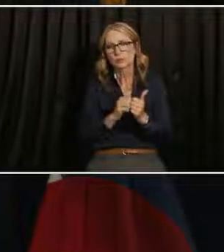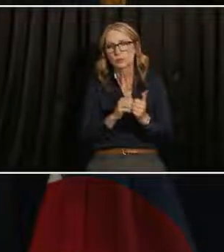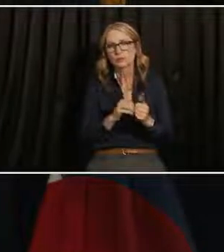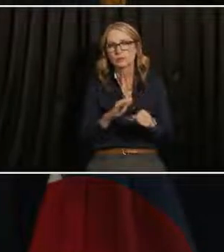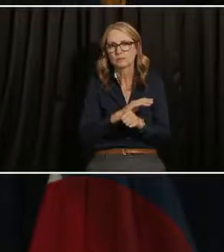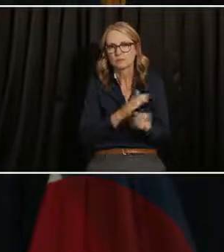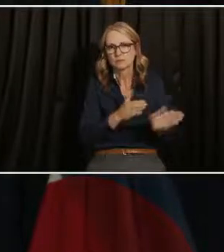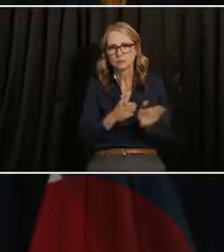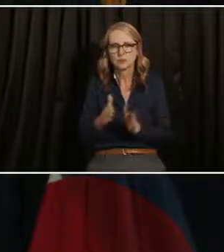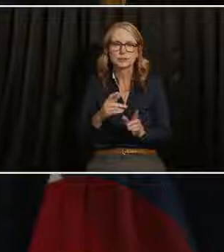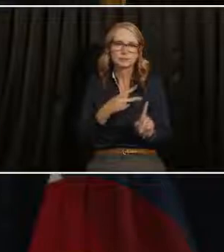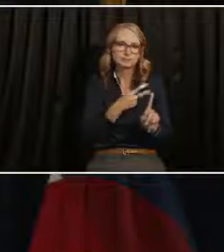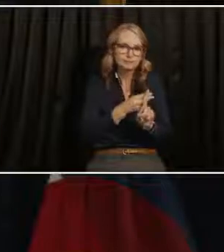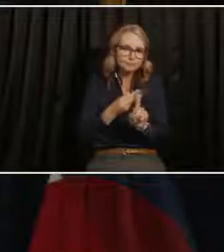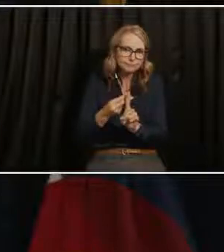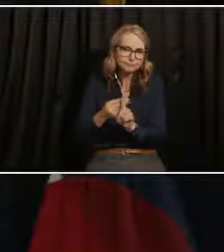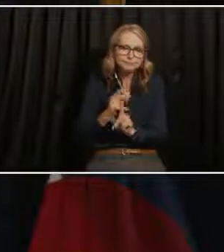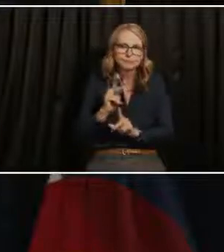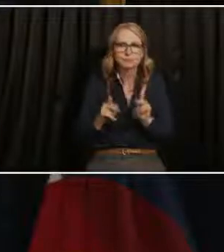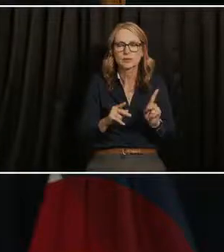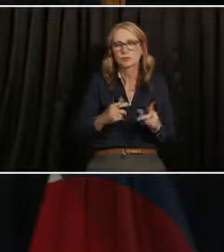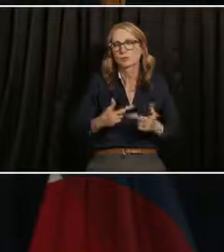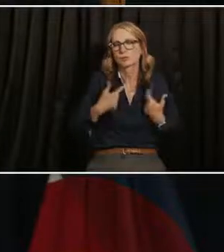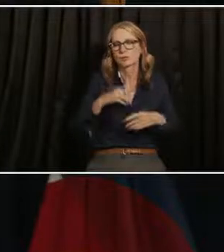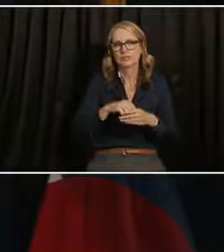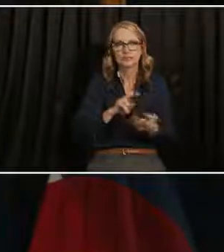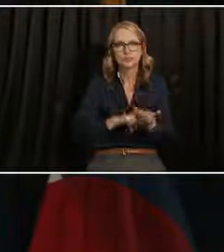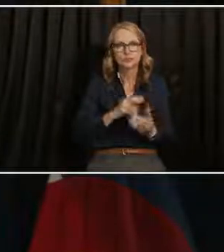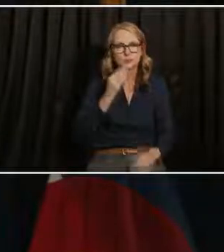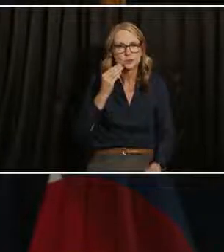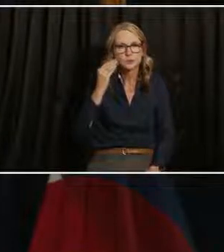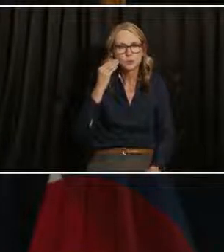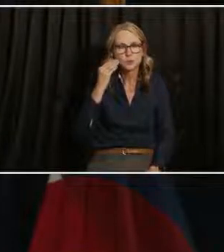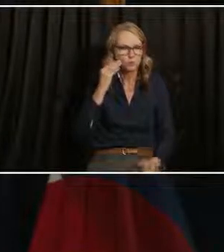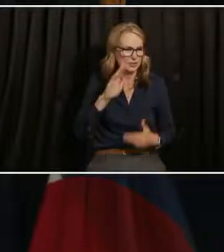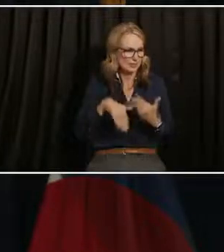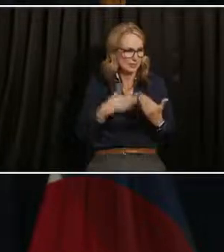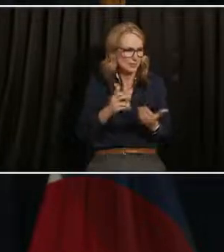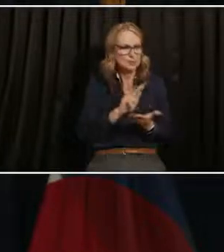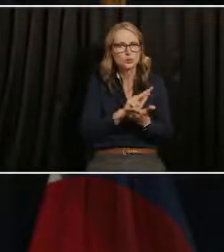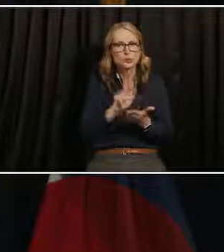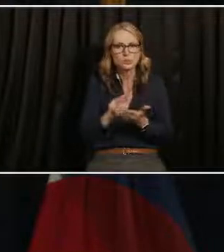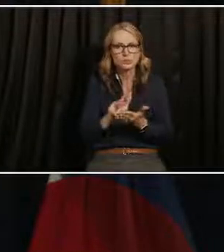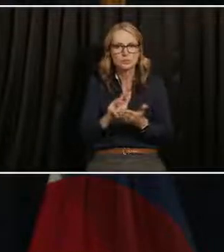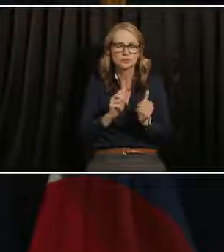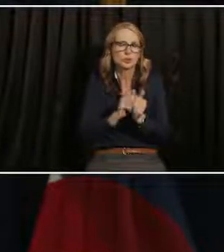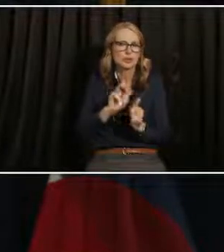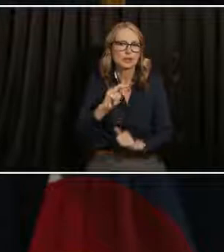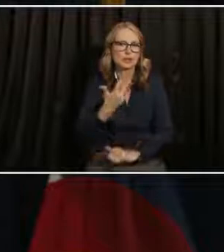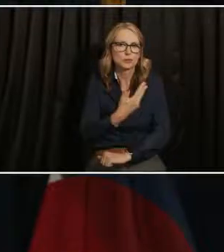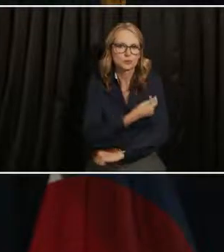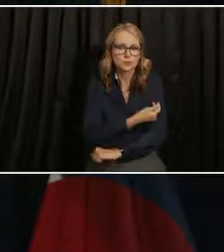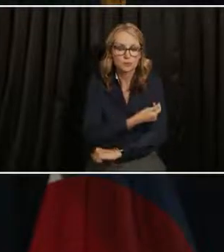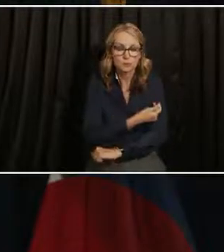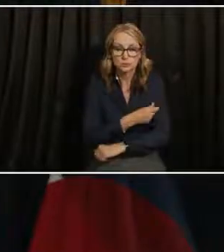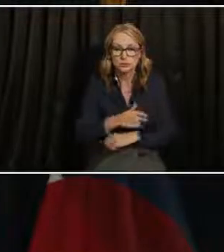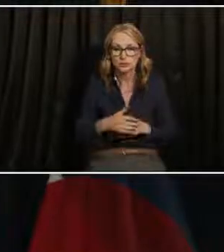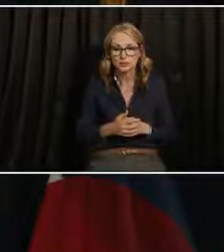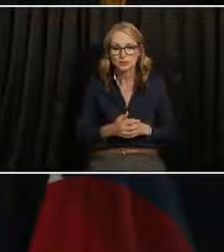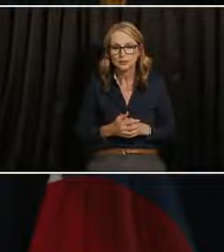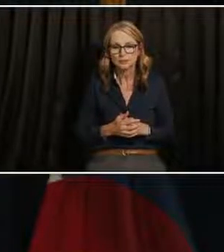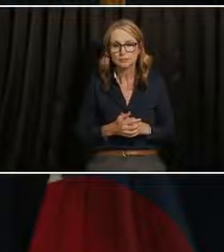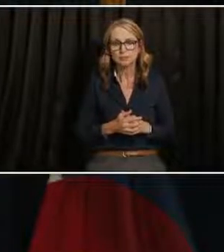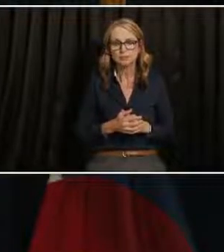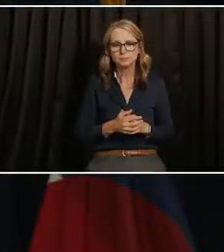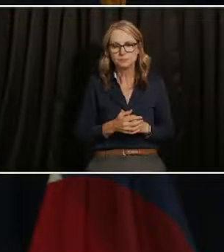all nursing home residents over the coming 3 weeks with the booster dose. I hope that we have the level of interest in